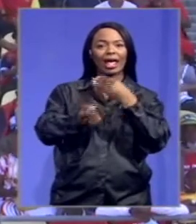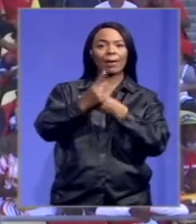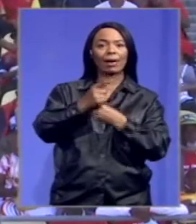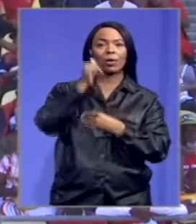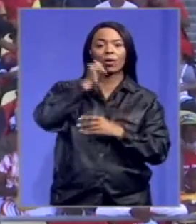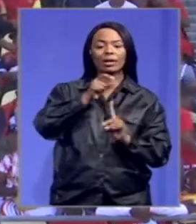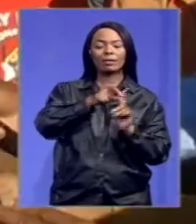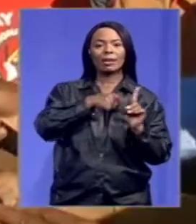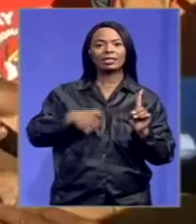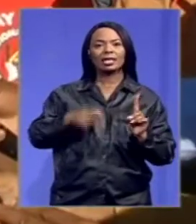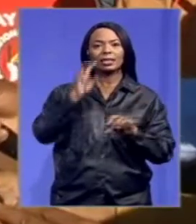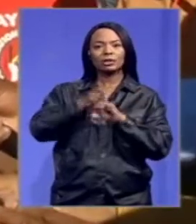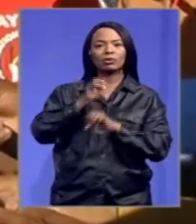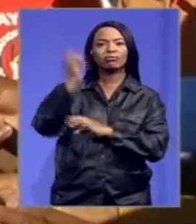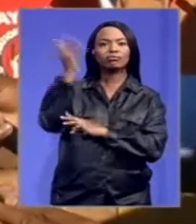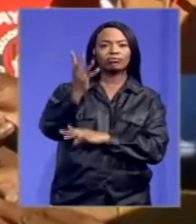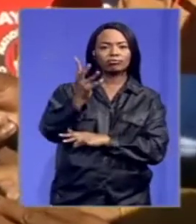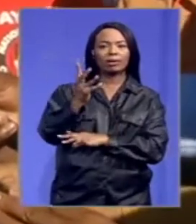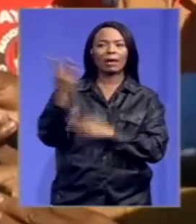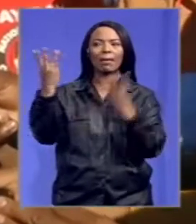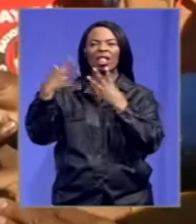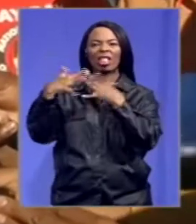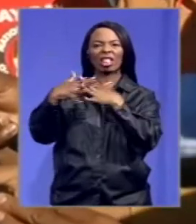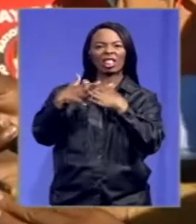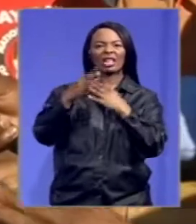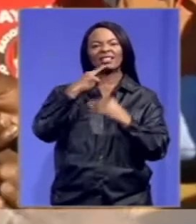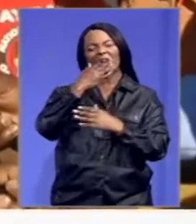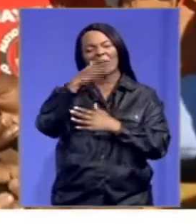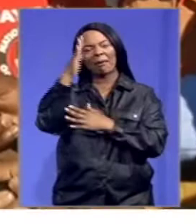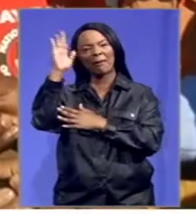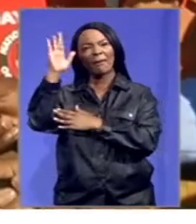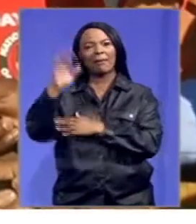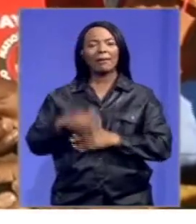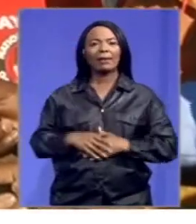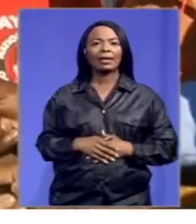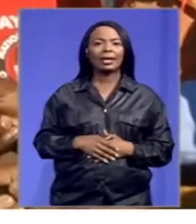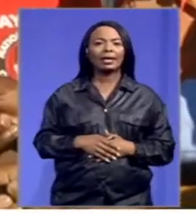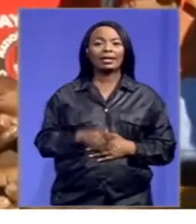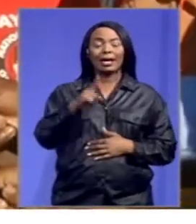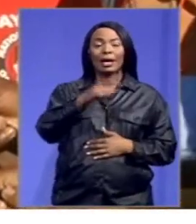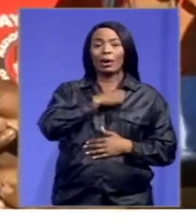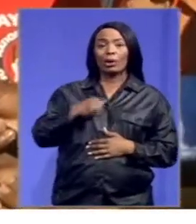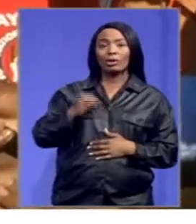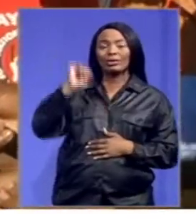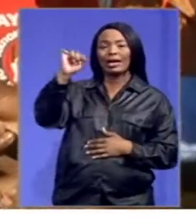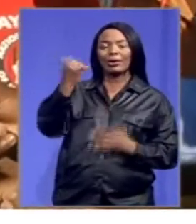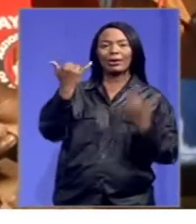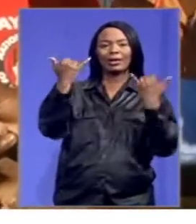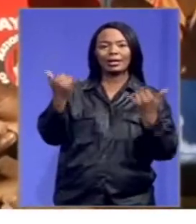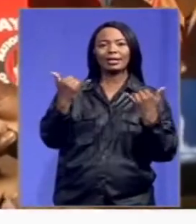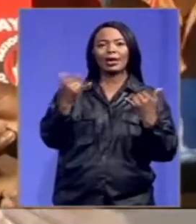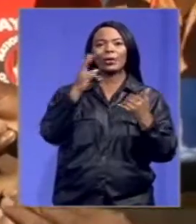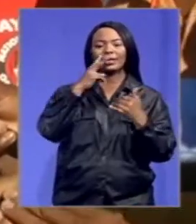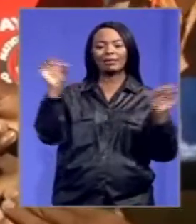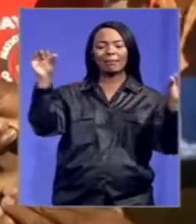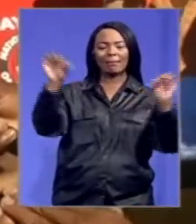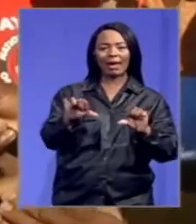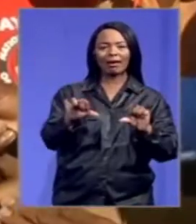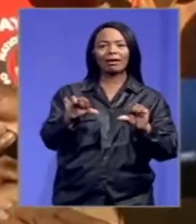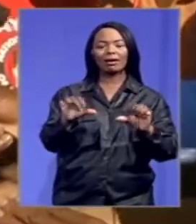ya mopresidente. Sesotho as a federation that is hosting a meeting to go back to its CC and